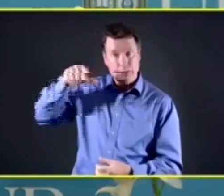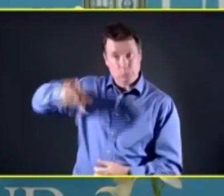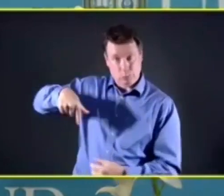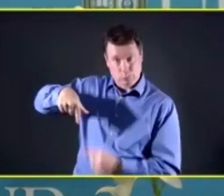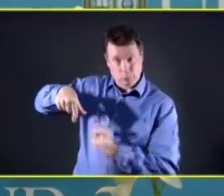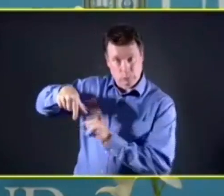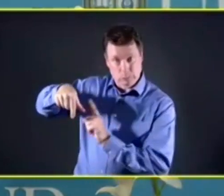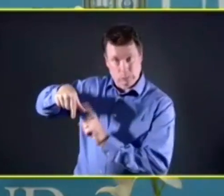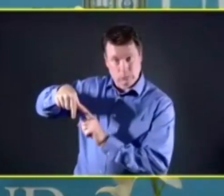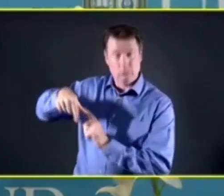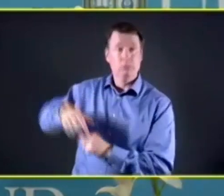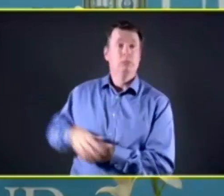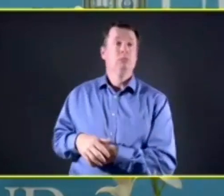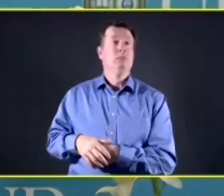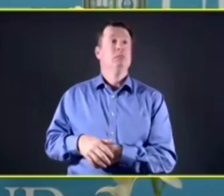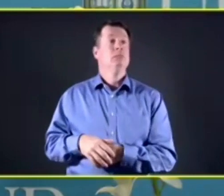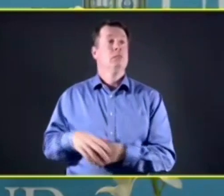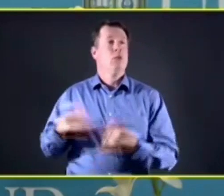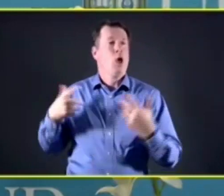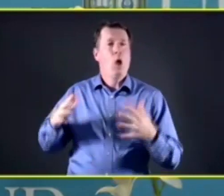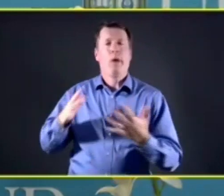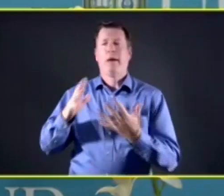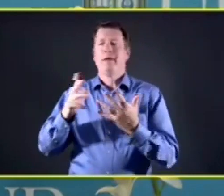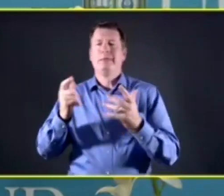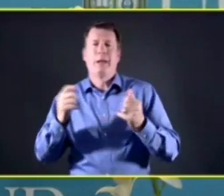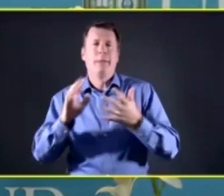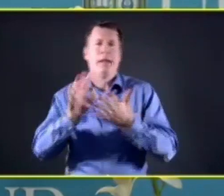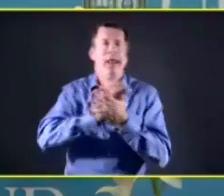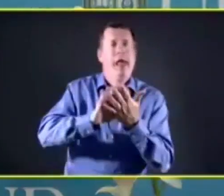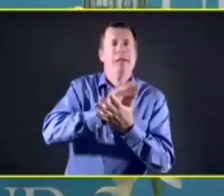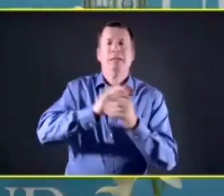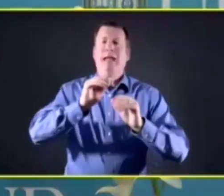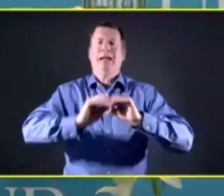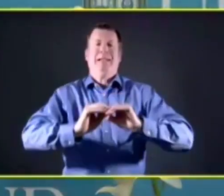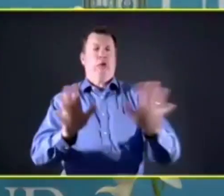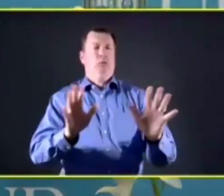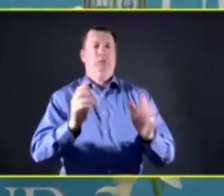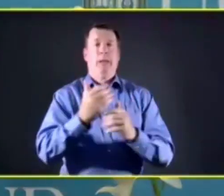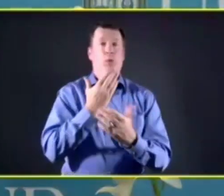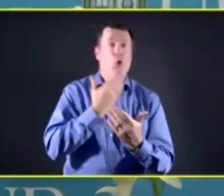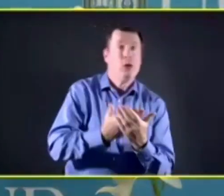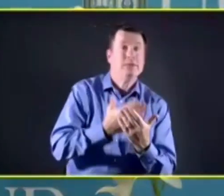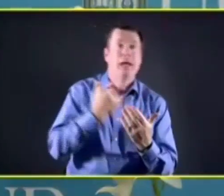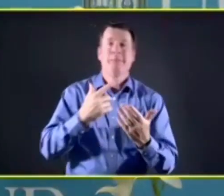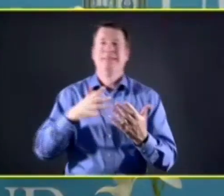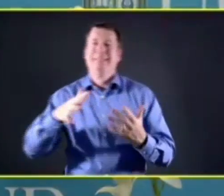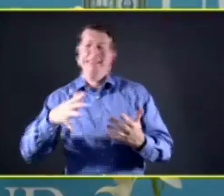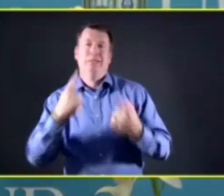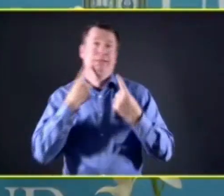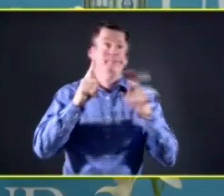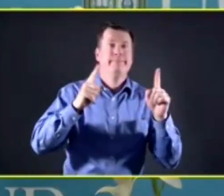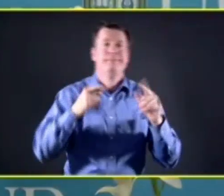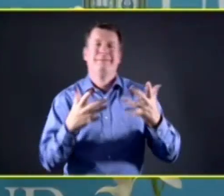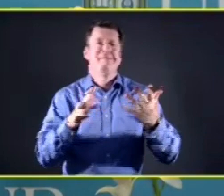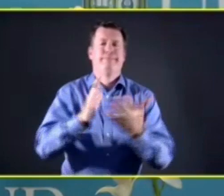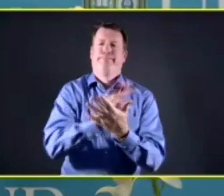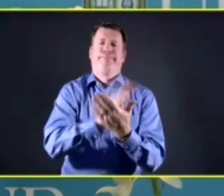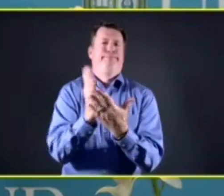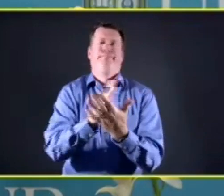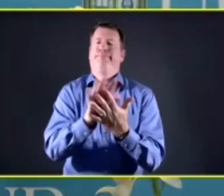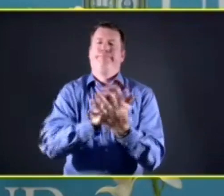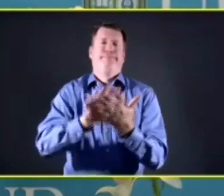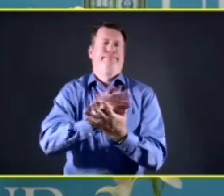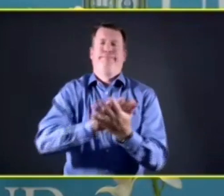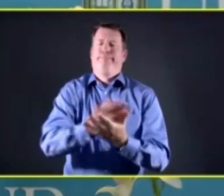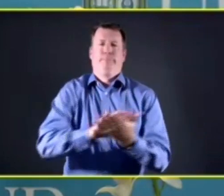results, good outcomes, we want to make sure that we're not kind of getting rid of a good option before